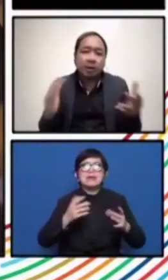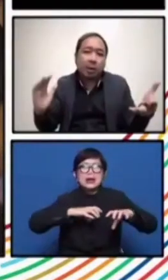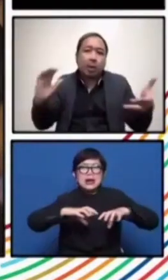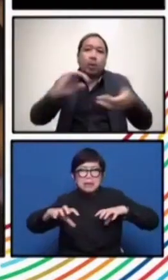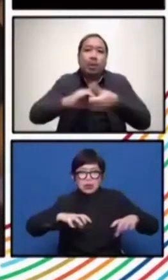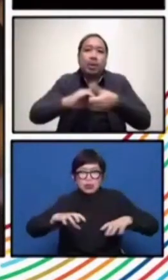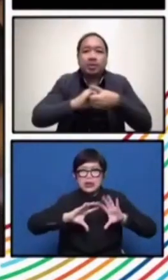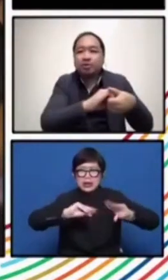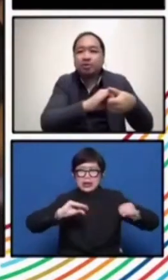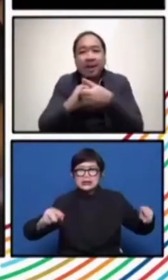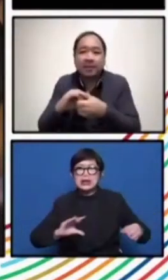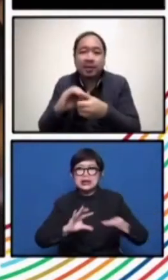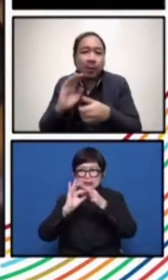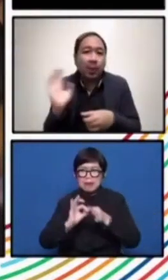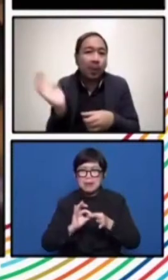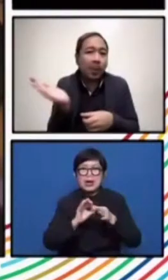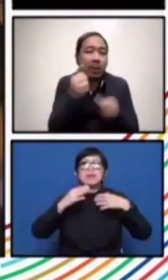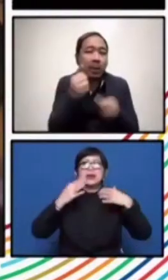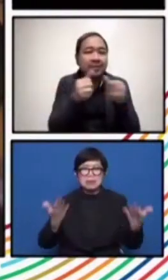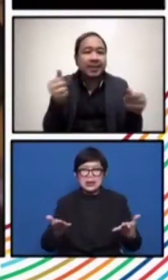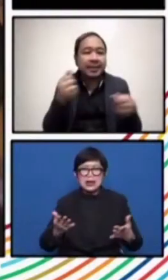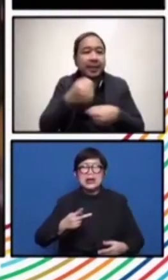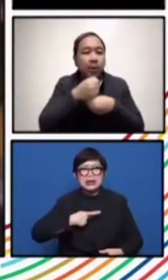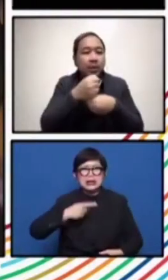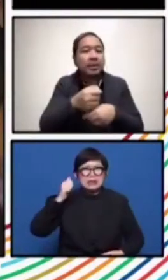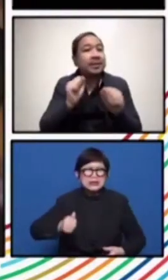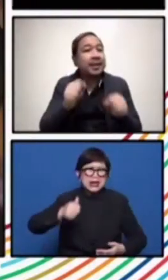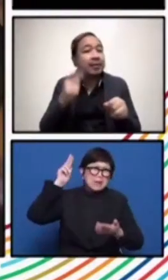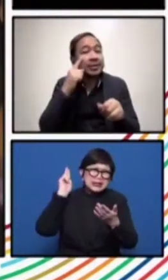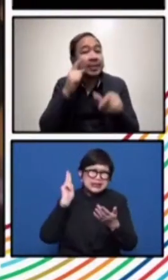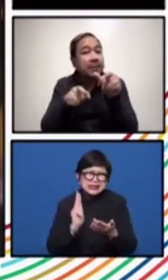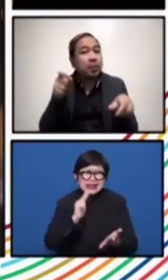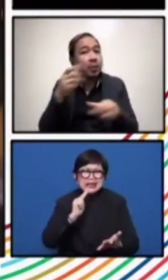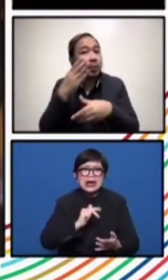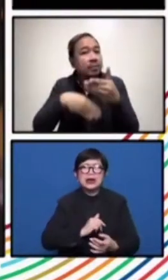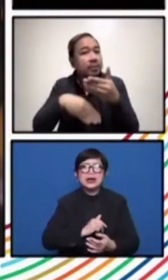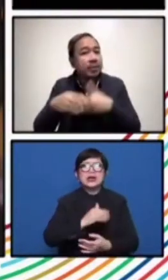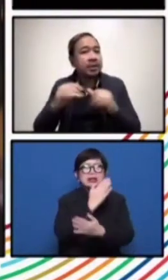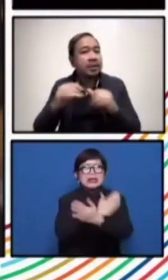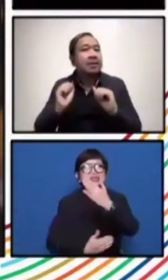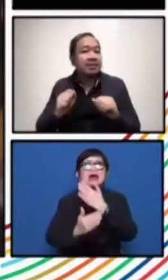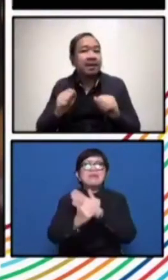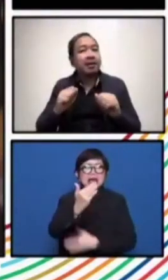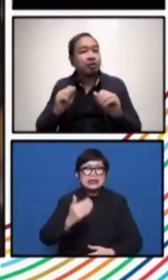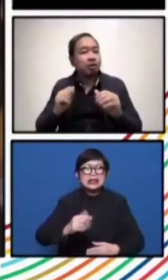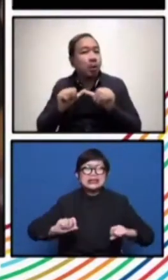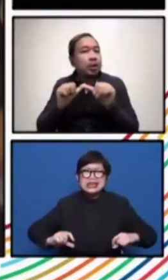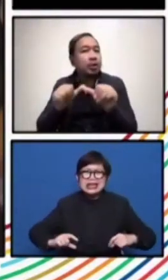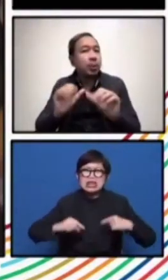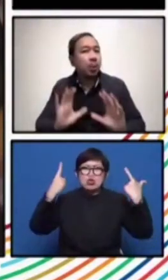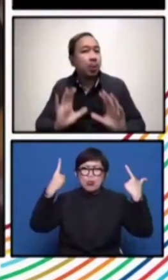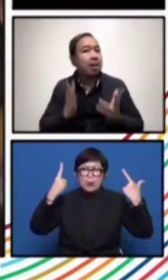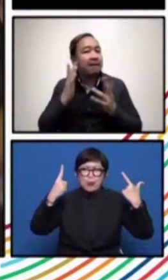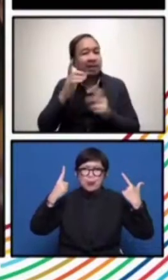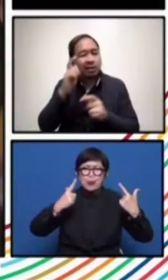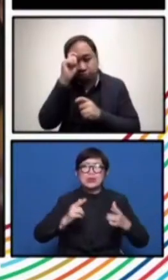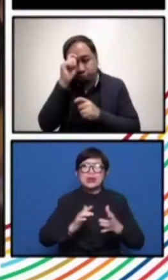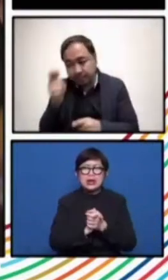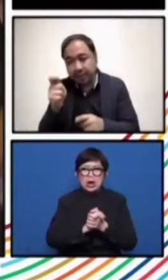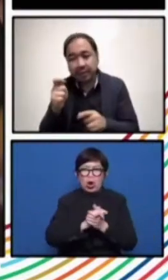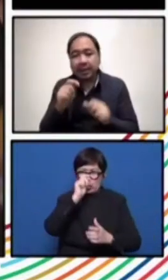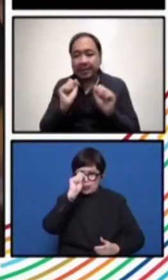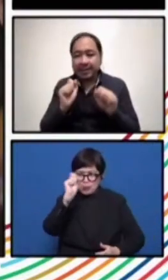so we can make sure persons with disabilities are living a dignified life and we have truly inclusive